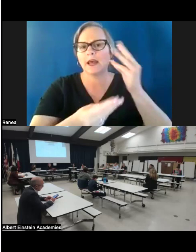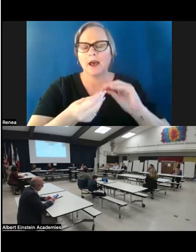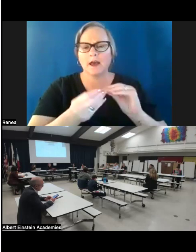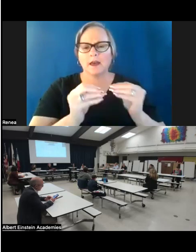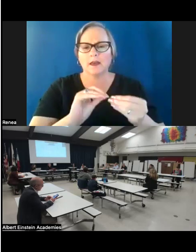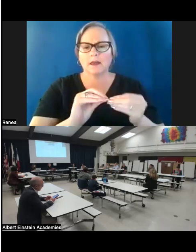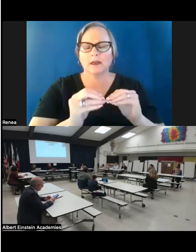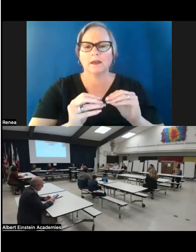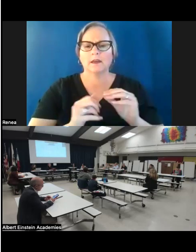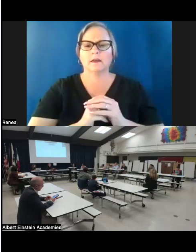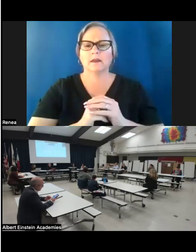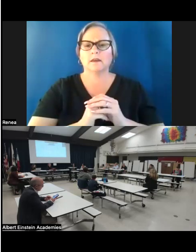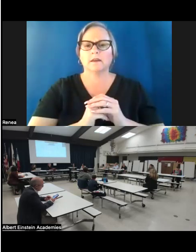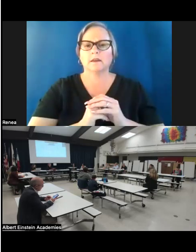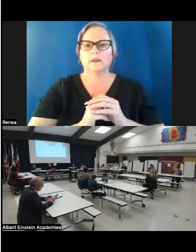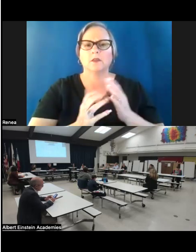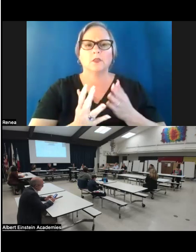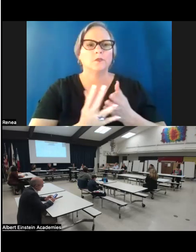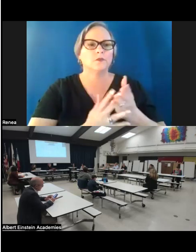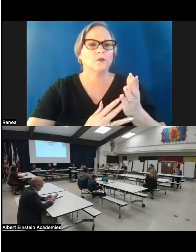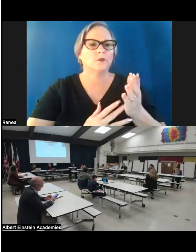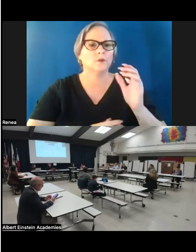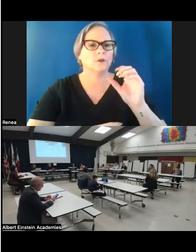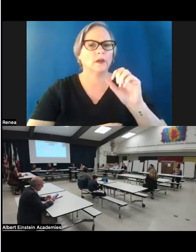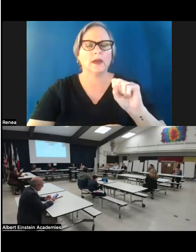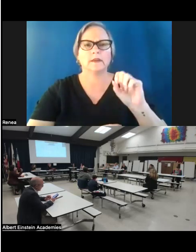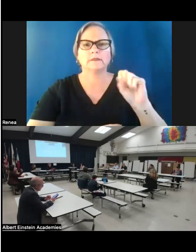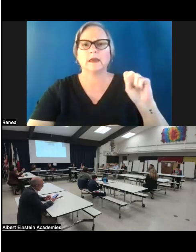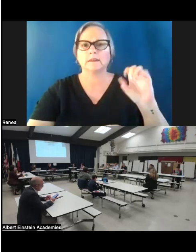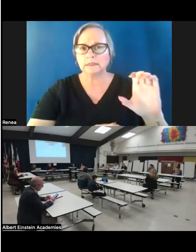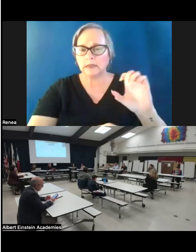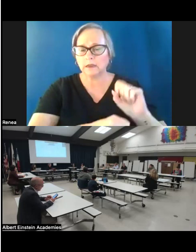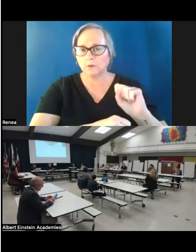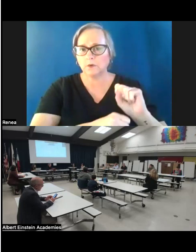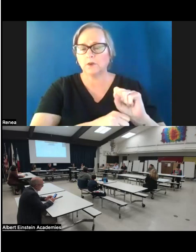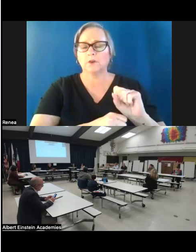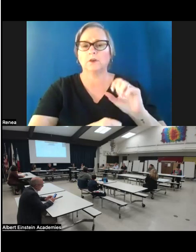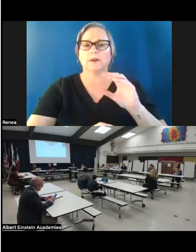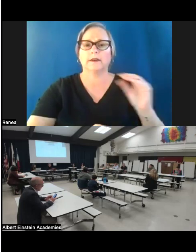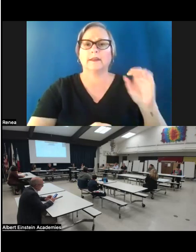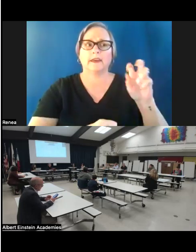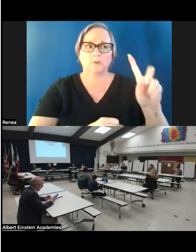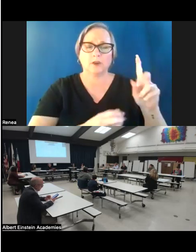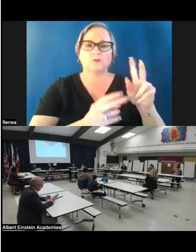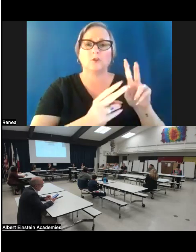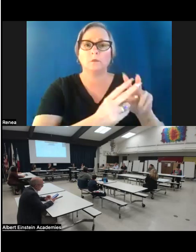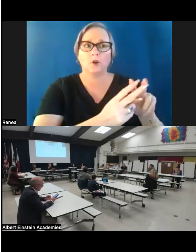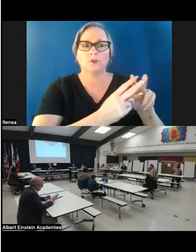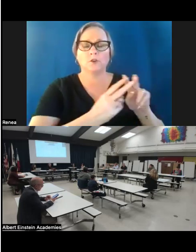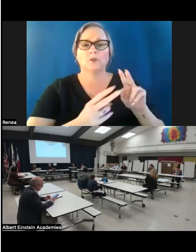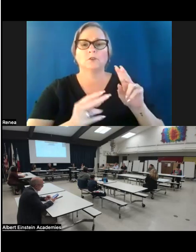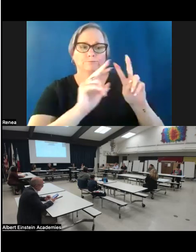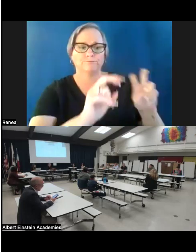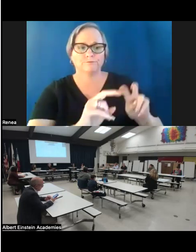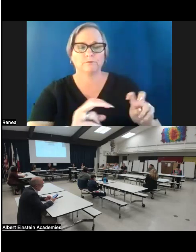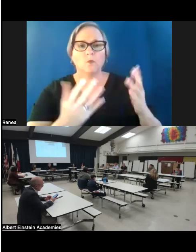the SSC with educational partners, they would look at what's working and what's not working and why. And on the very